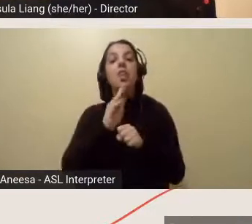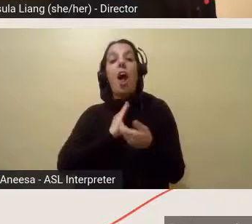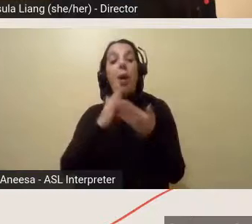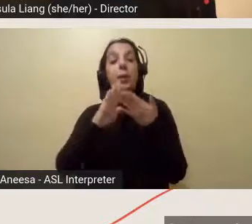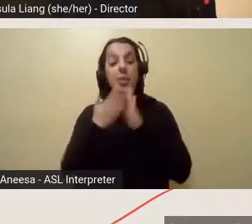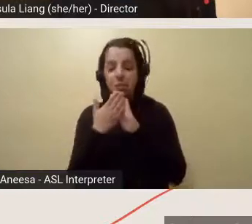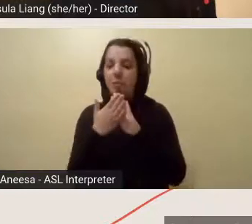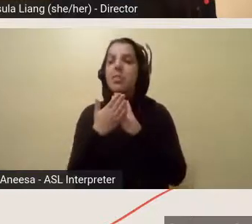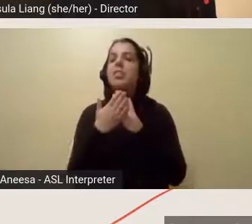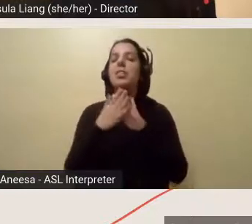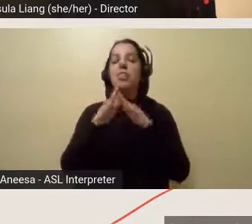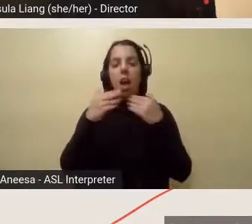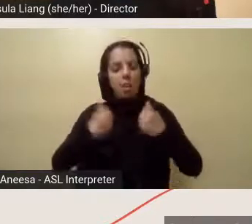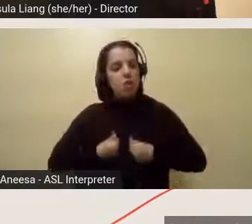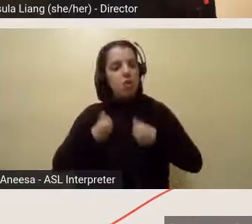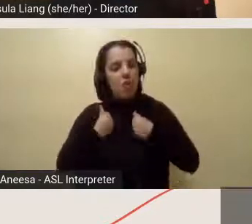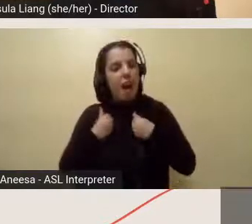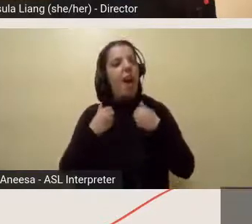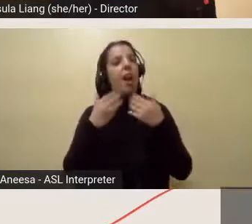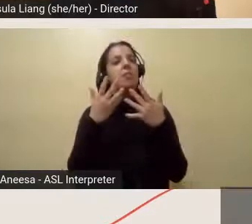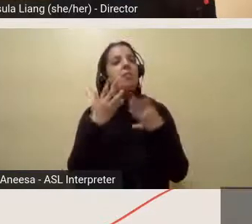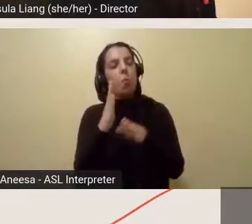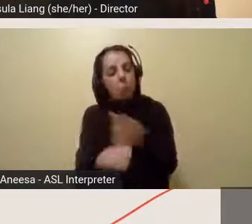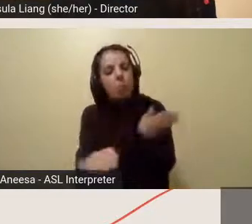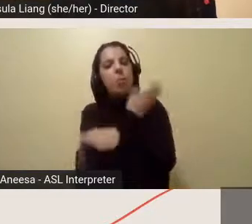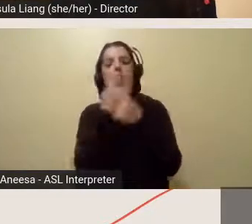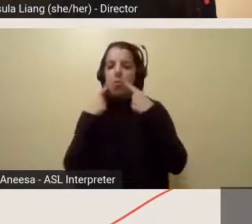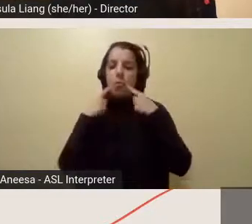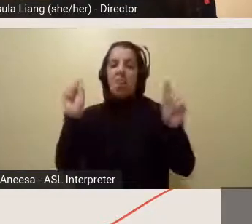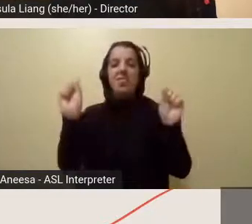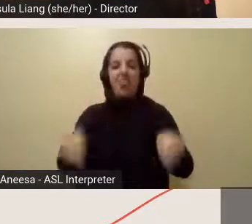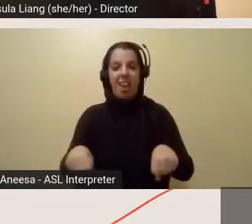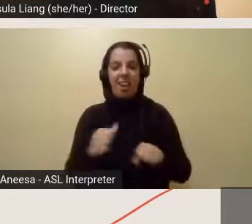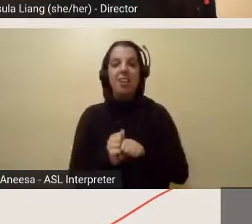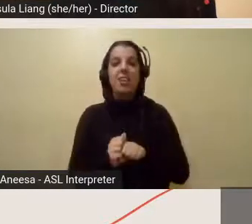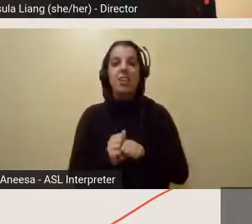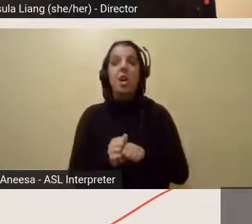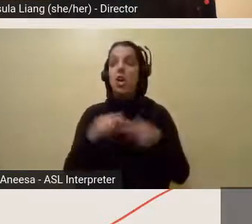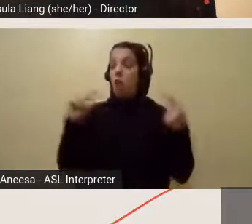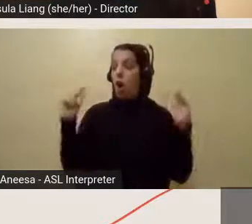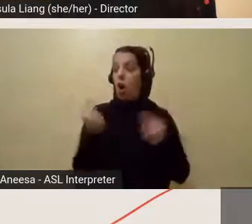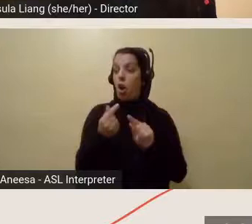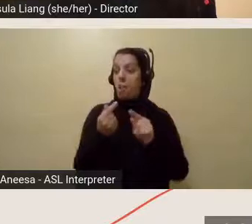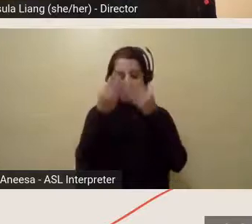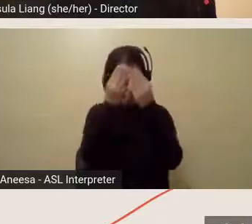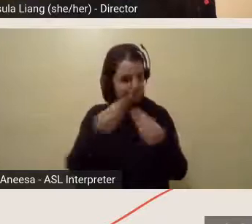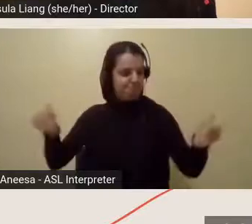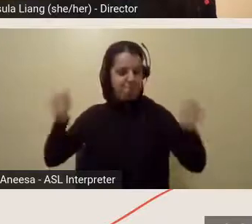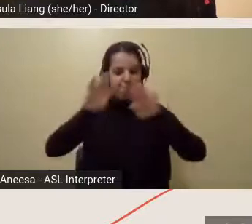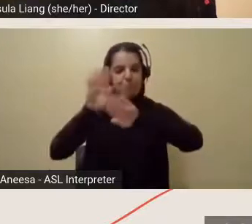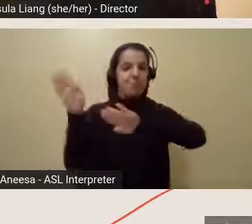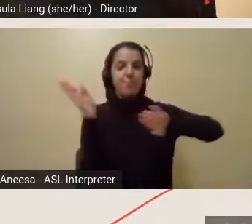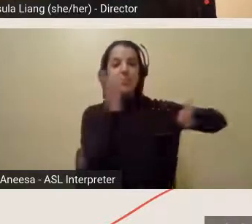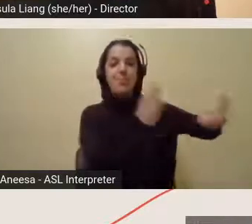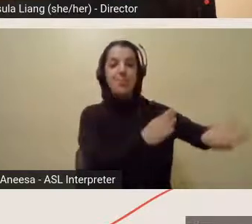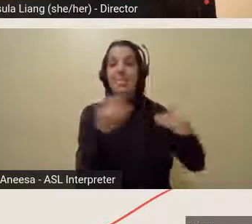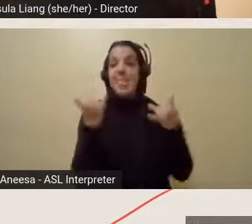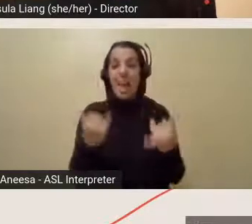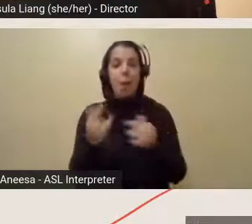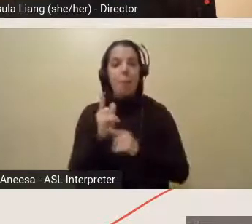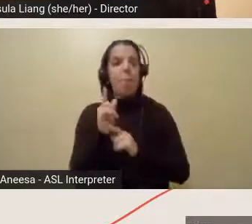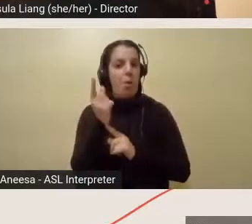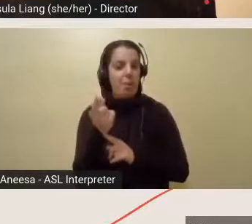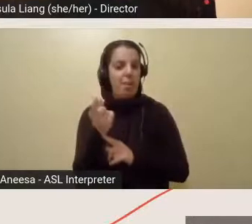to survive, so that the conditions that would have initially created the harm are not there. This is the moment that we are in. We are on